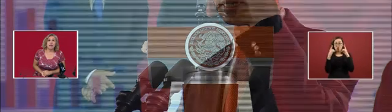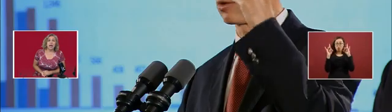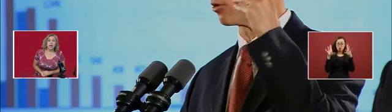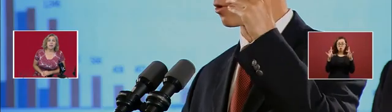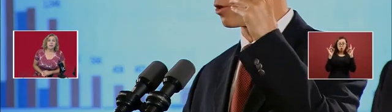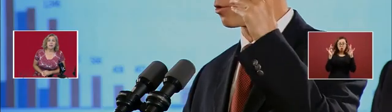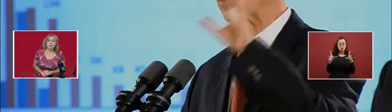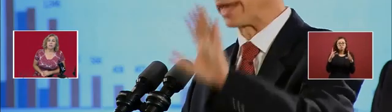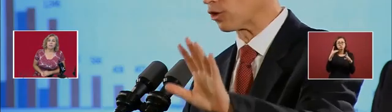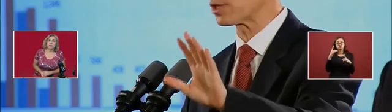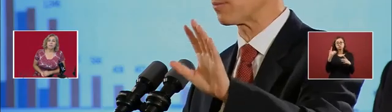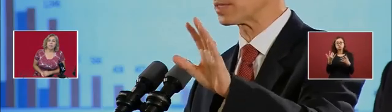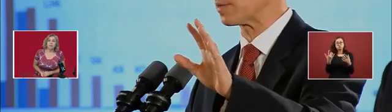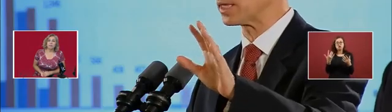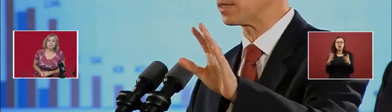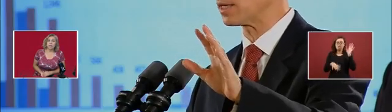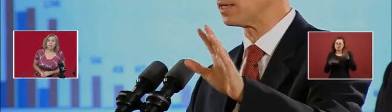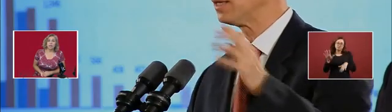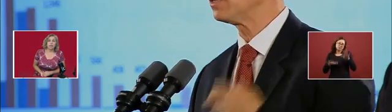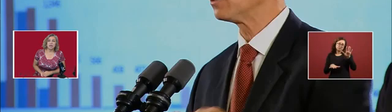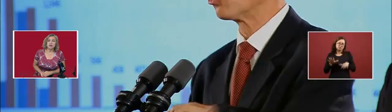have symptoms of